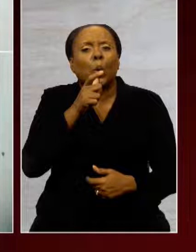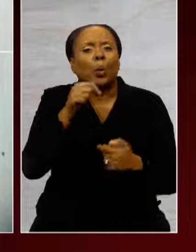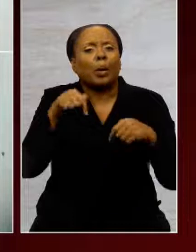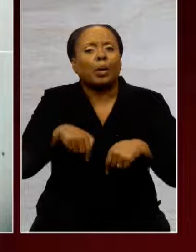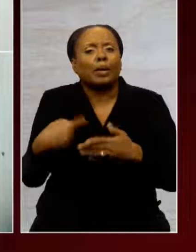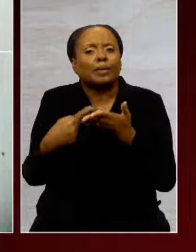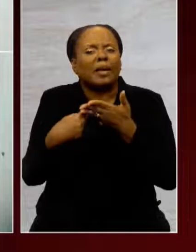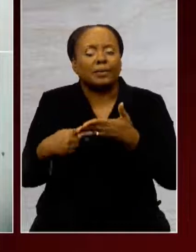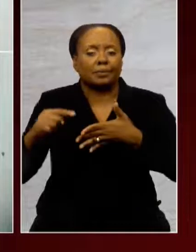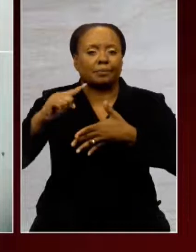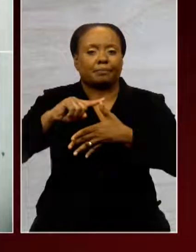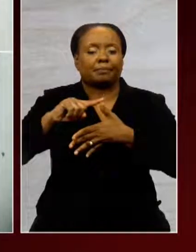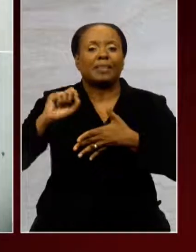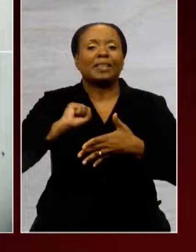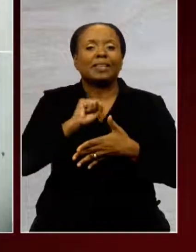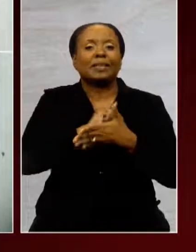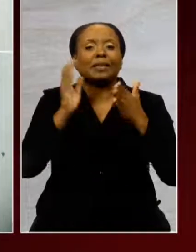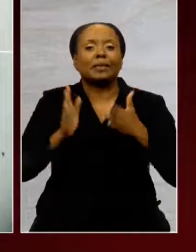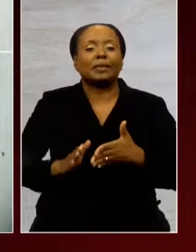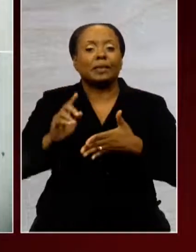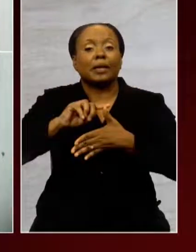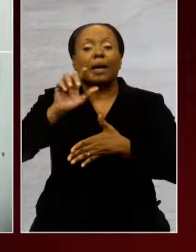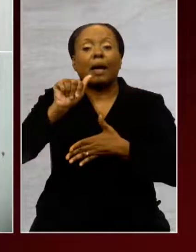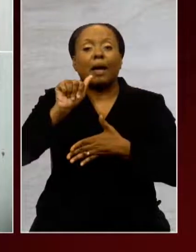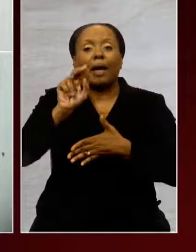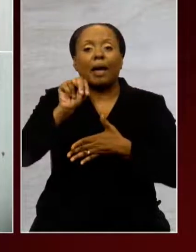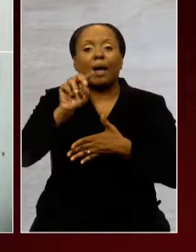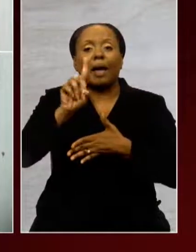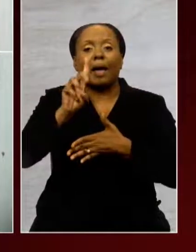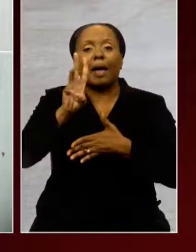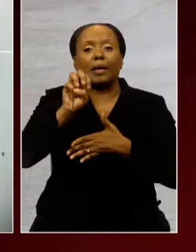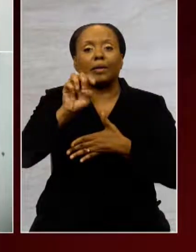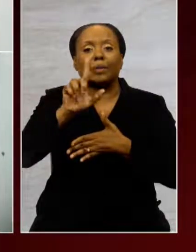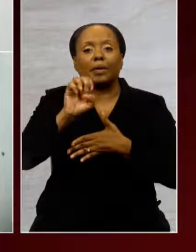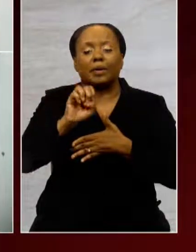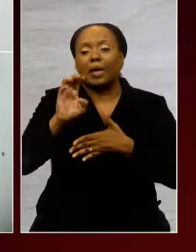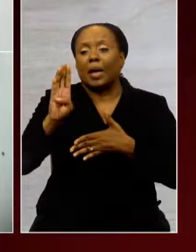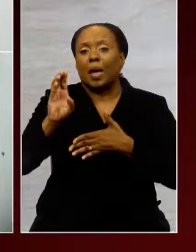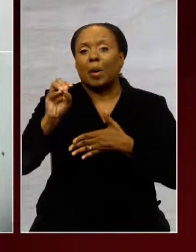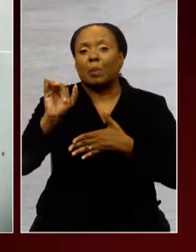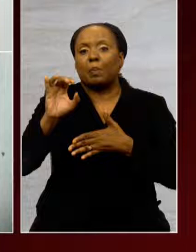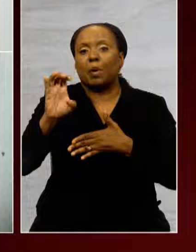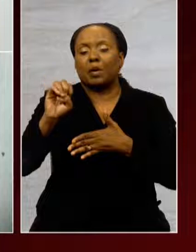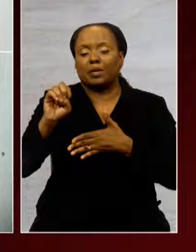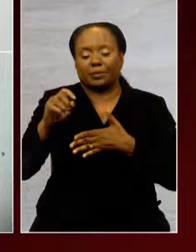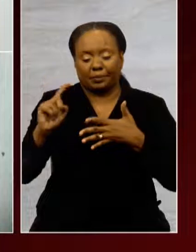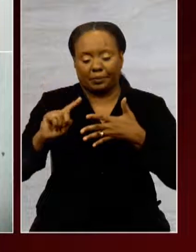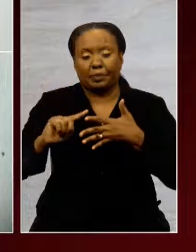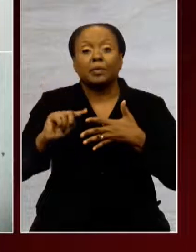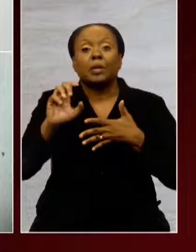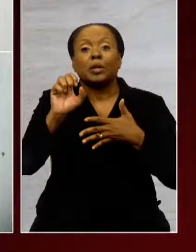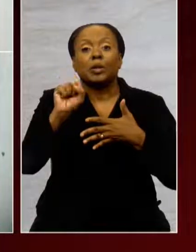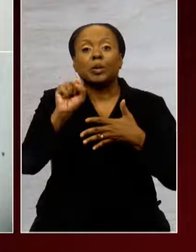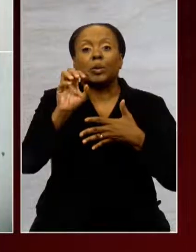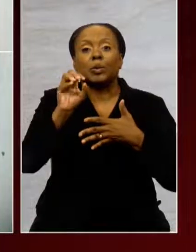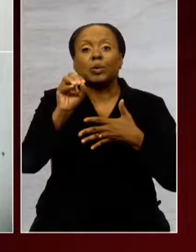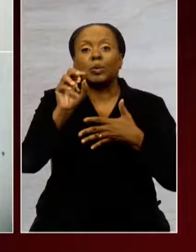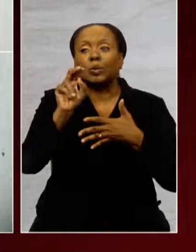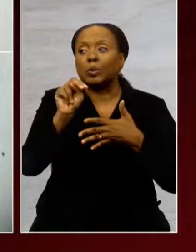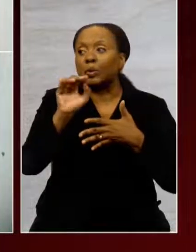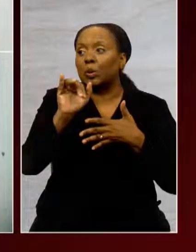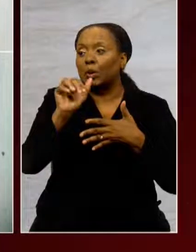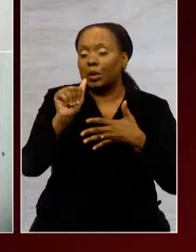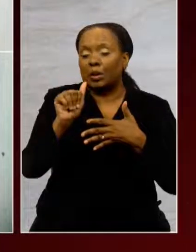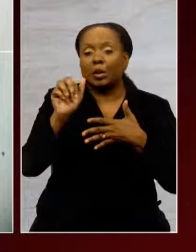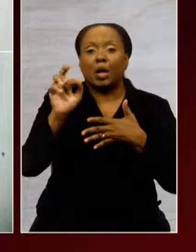Boyce. He's a member of the Advisory Committee for Improving the Lives of People with Disabilities. Sonia Rawlins is also a member of the